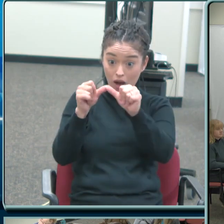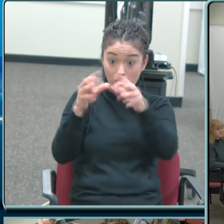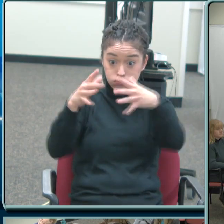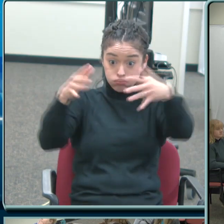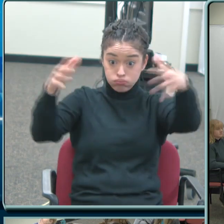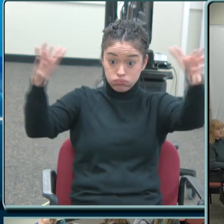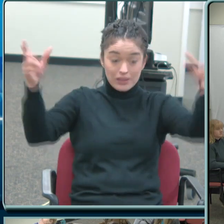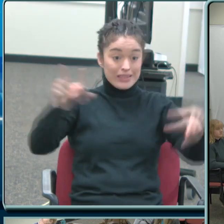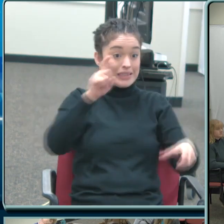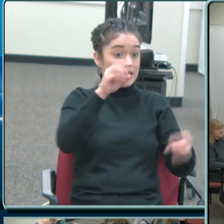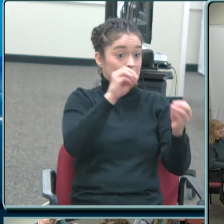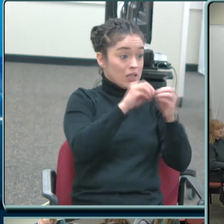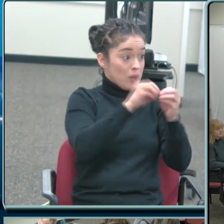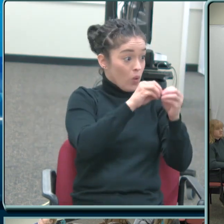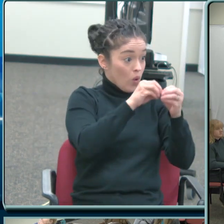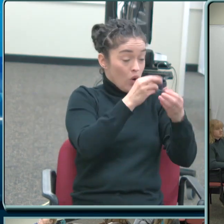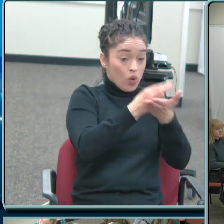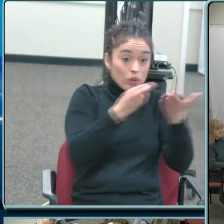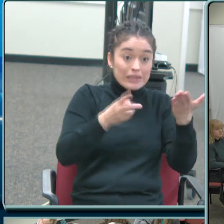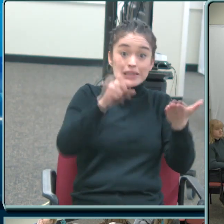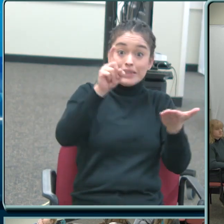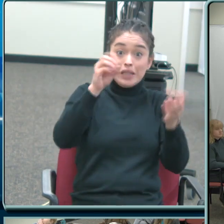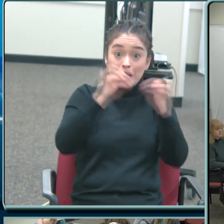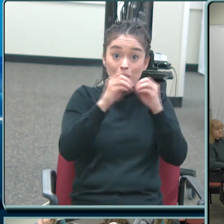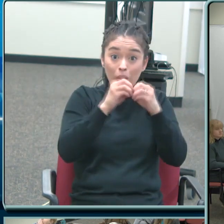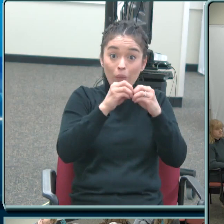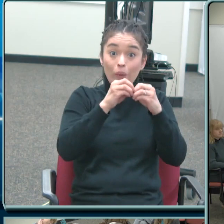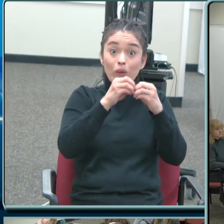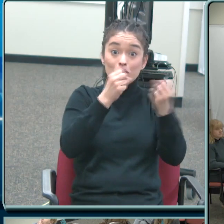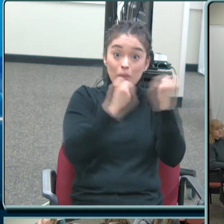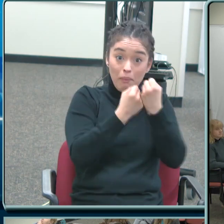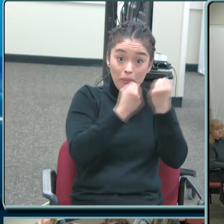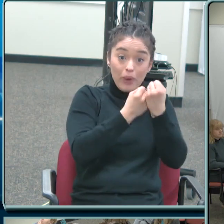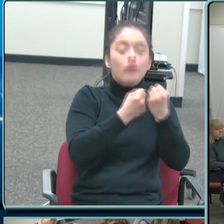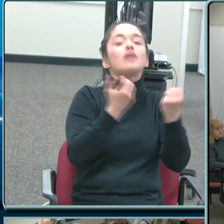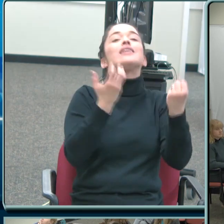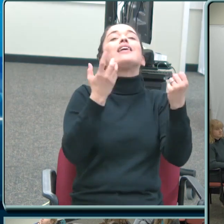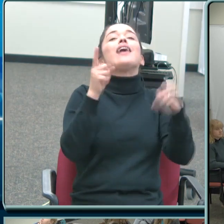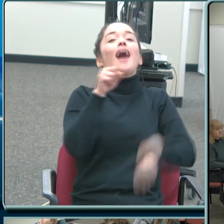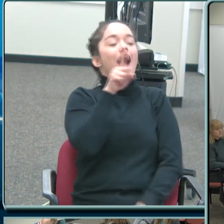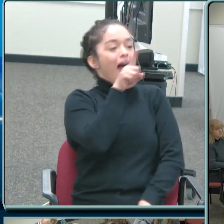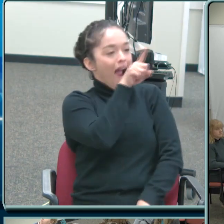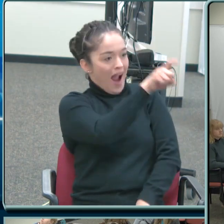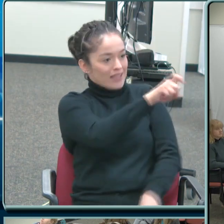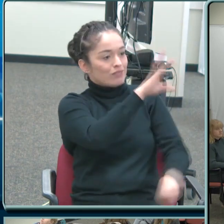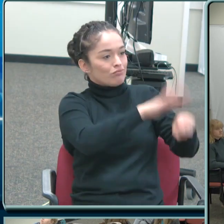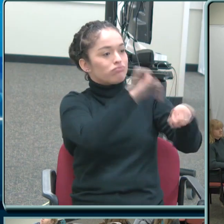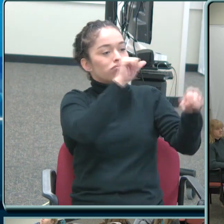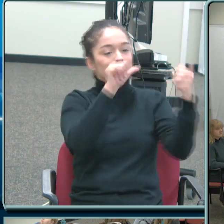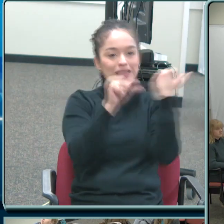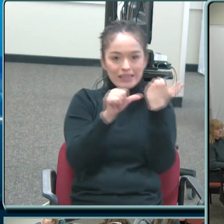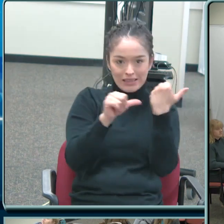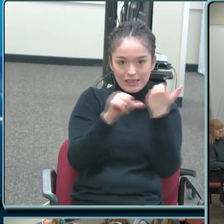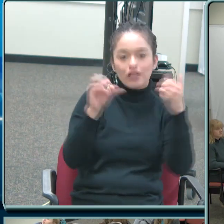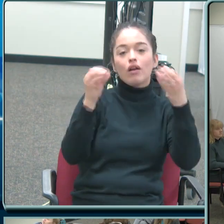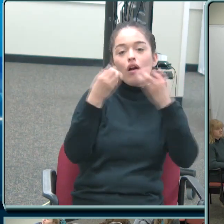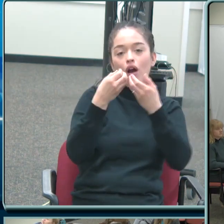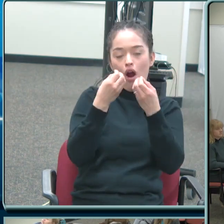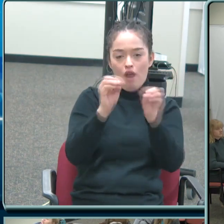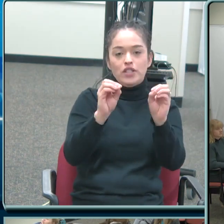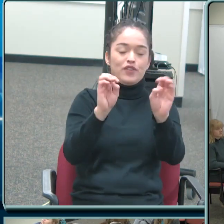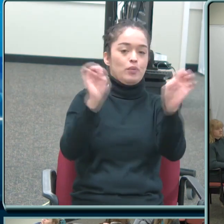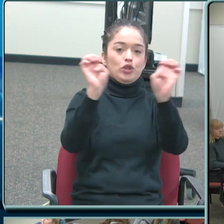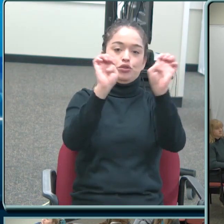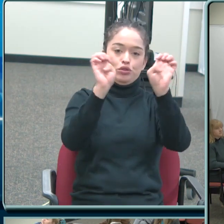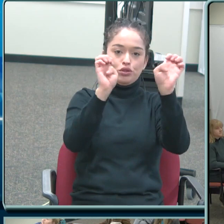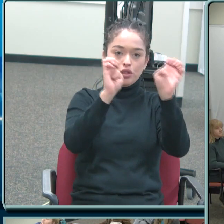and they need additional resources and support to the incident, they could then ask for assistance from our Office